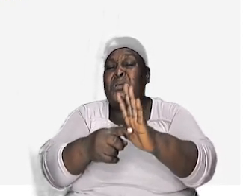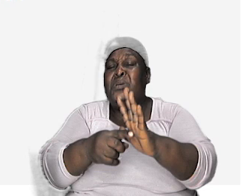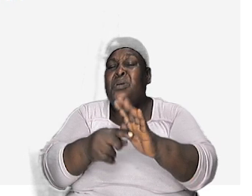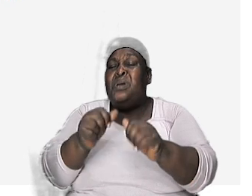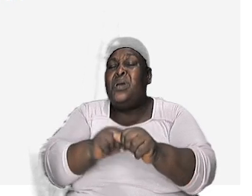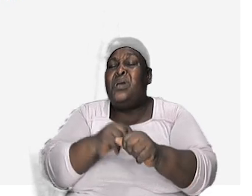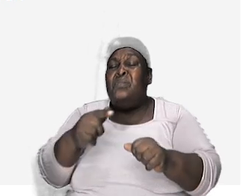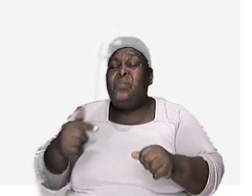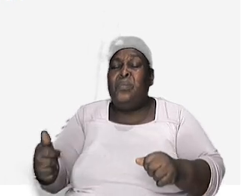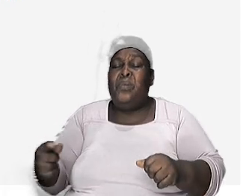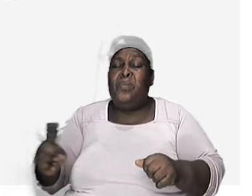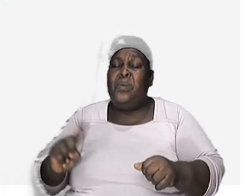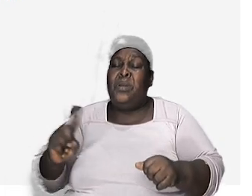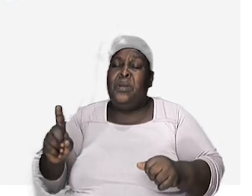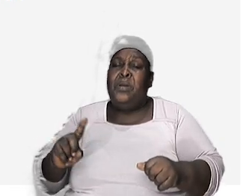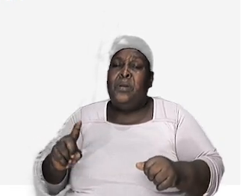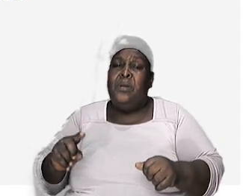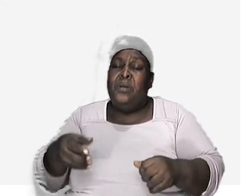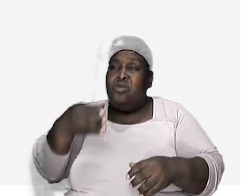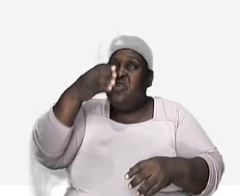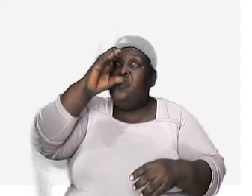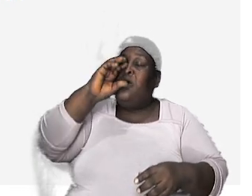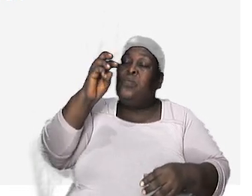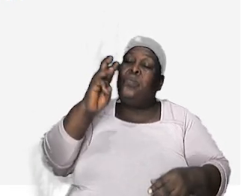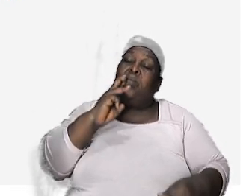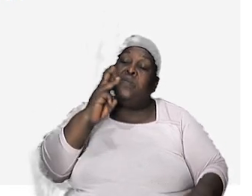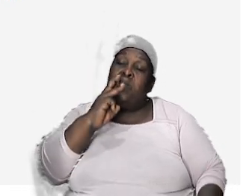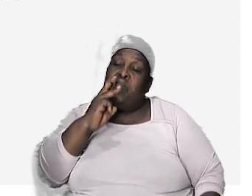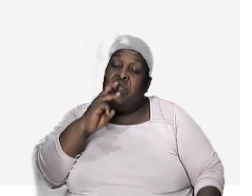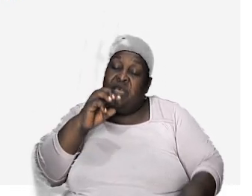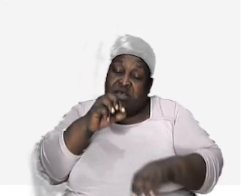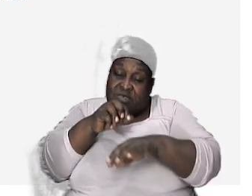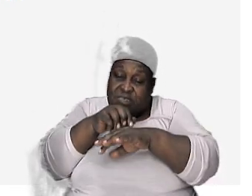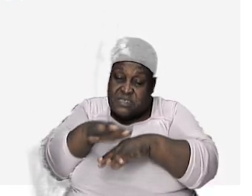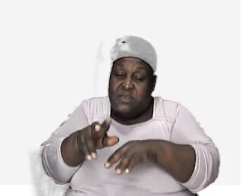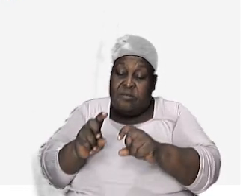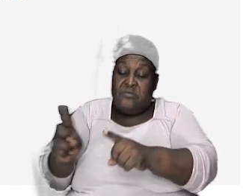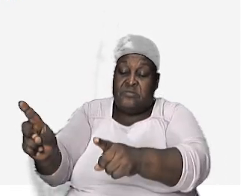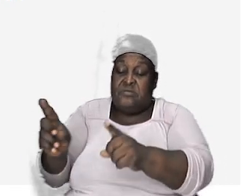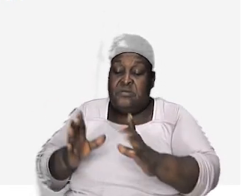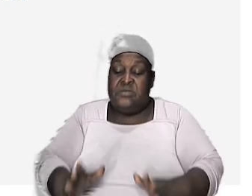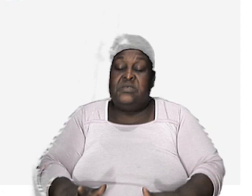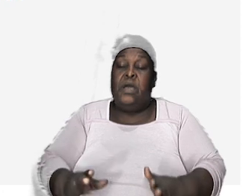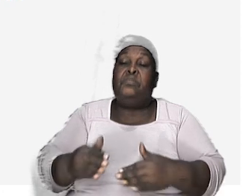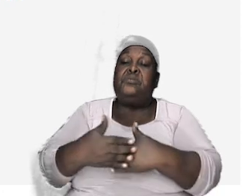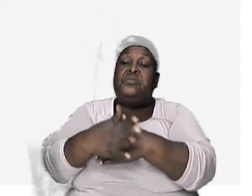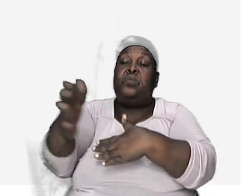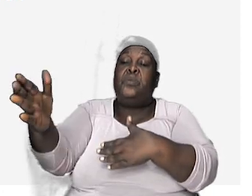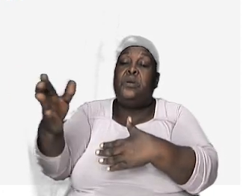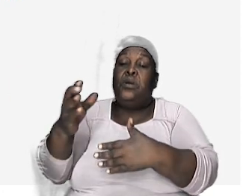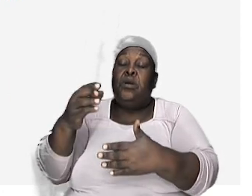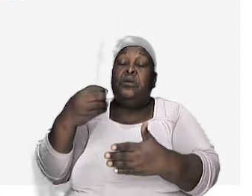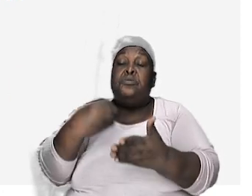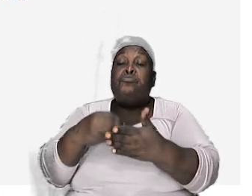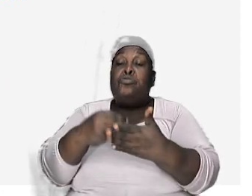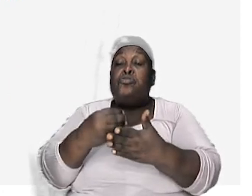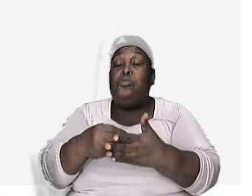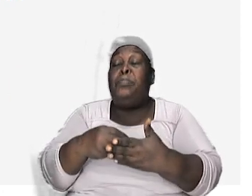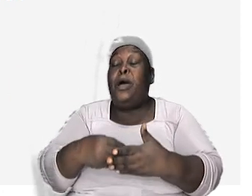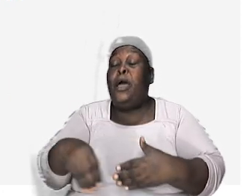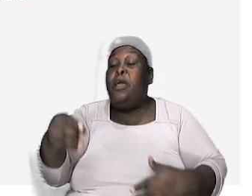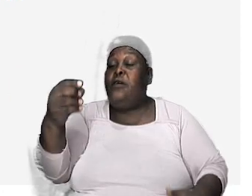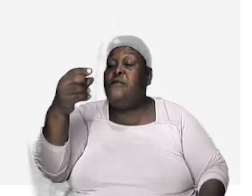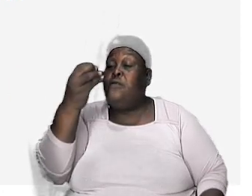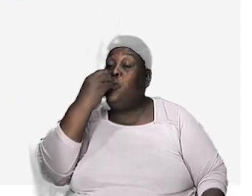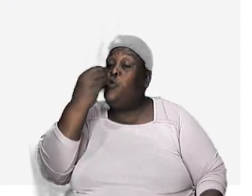would go to drink water. And he sent his disciples away to buy food. And that was interesting too, because the disciples, being